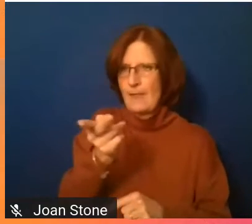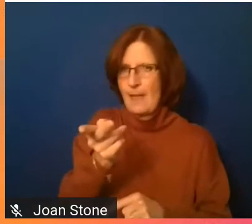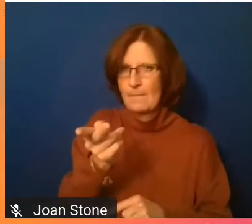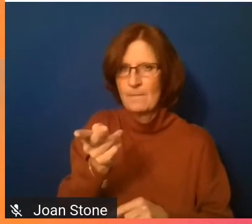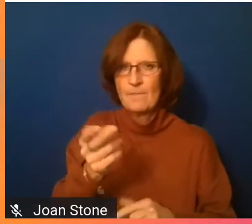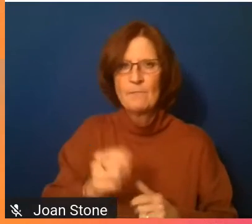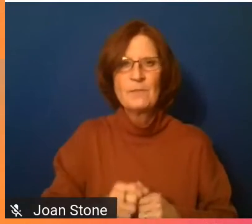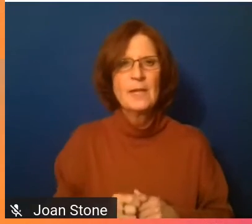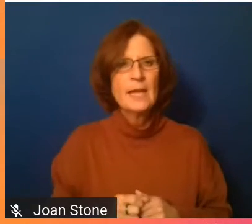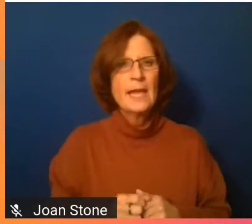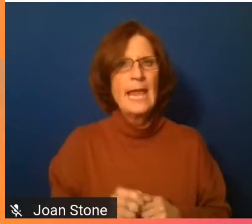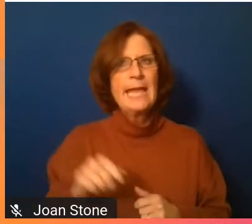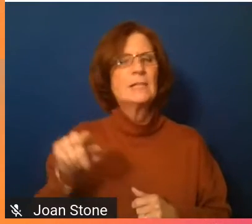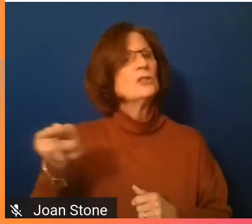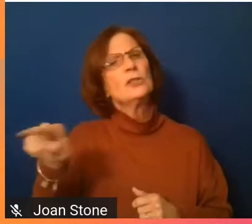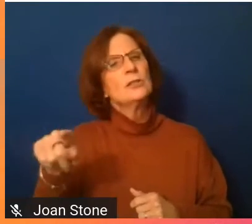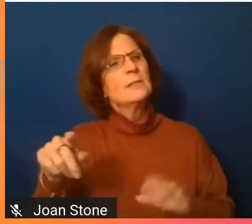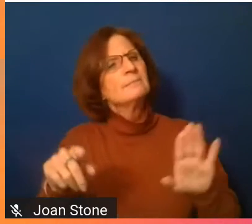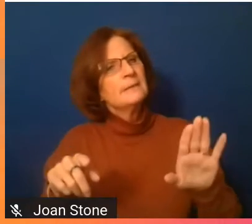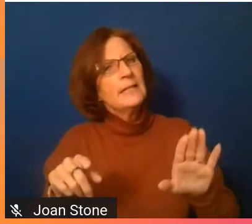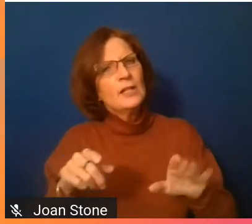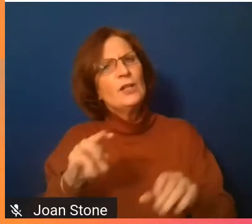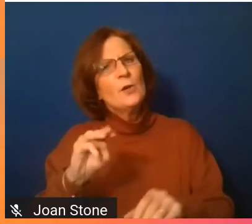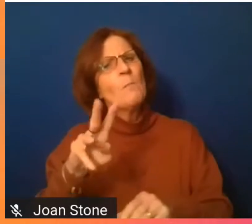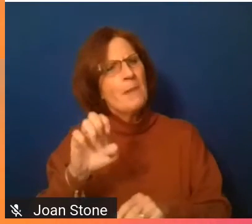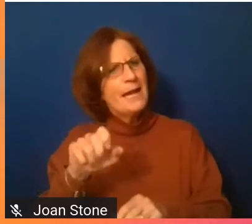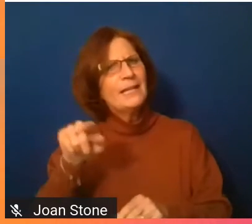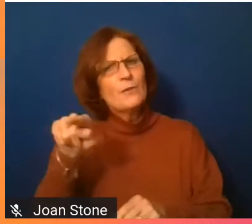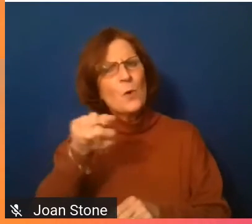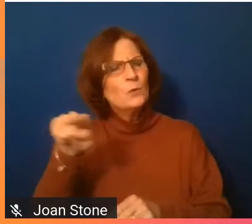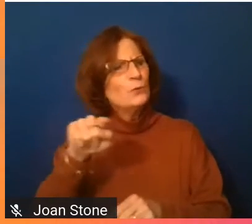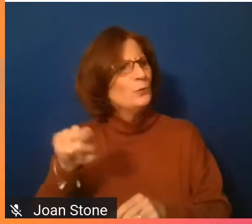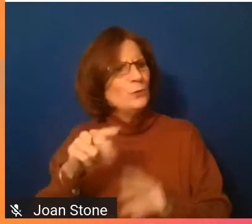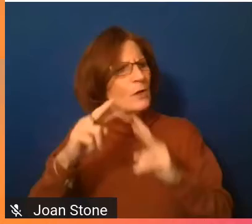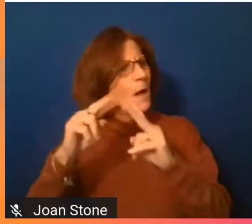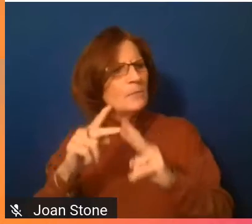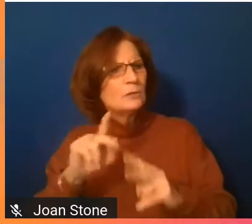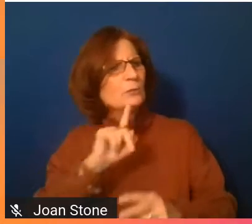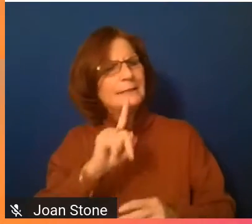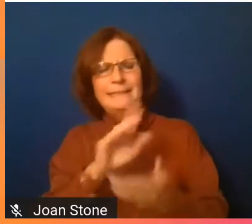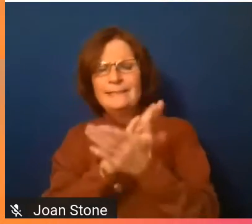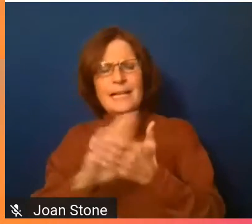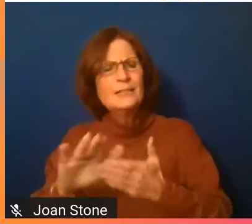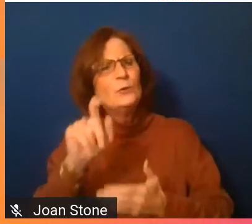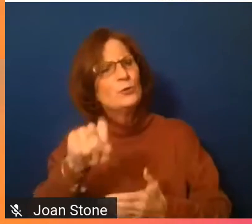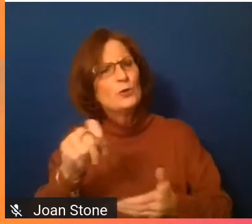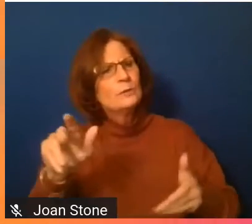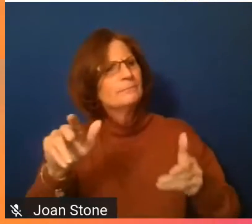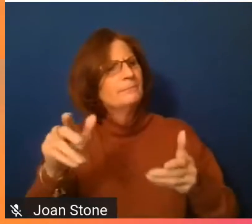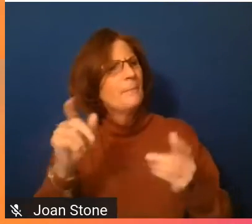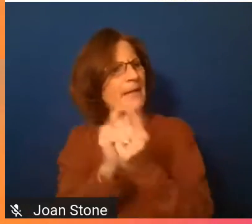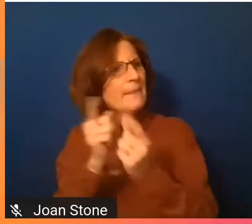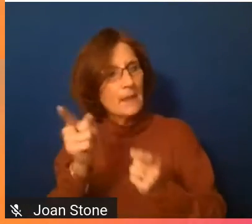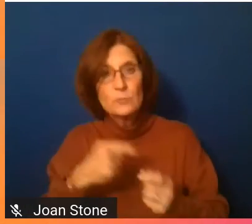who just had this inkling that they could be the subject of a film. It was not much more than that, and invited me to come out to their house and meet